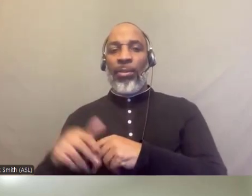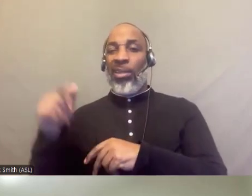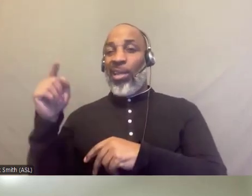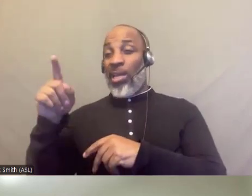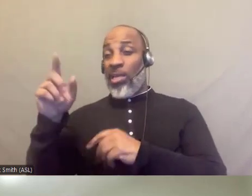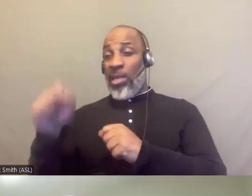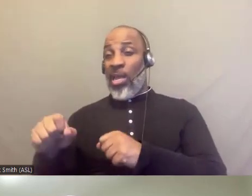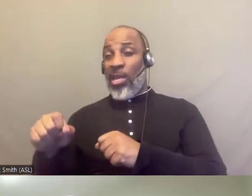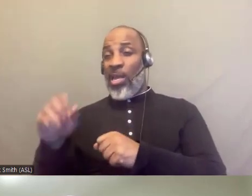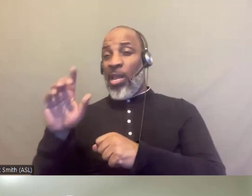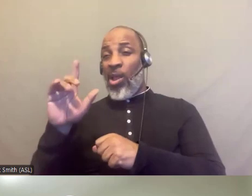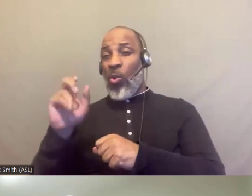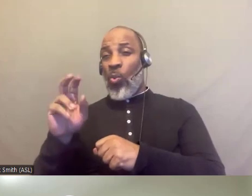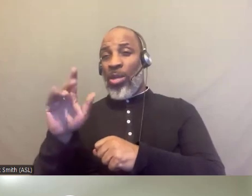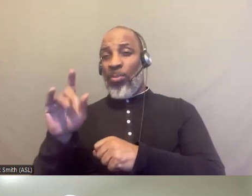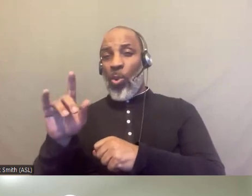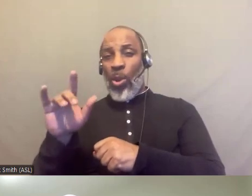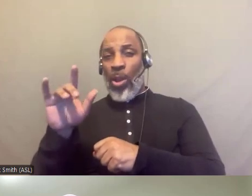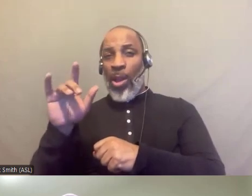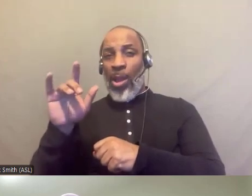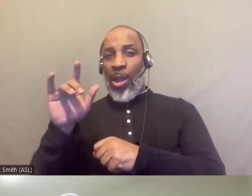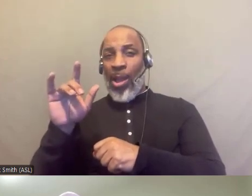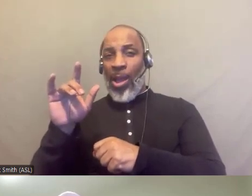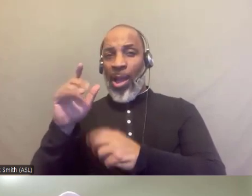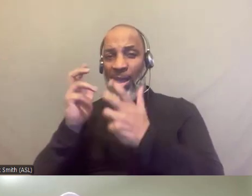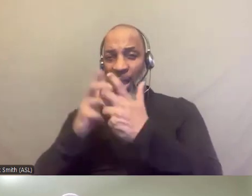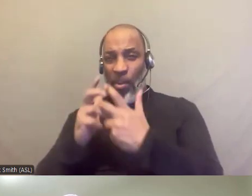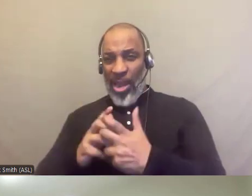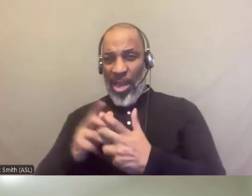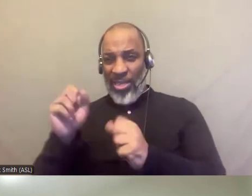for a reasonable accommodation?